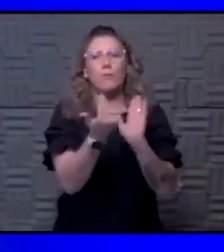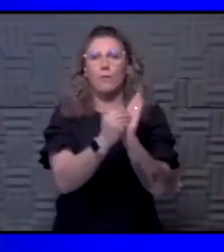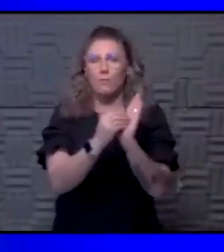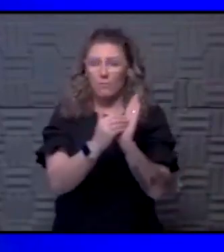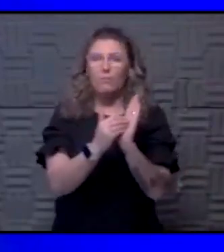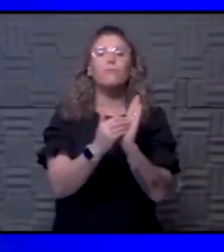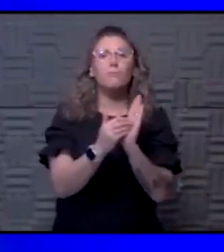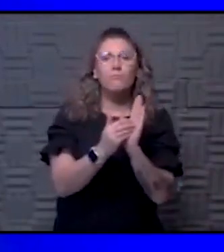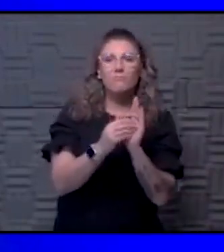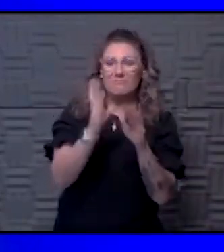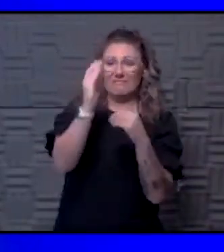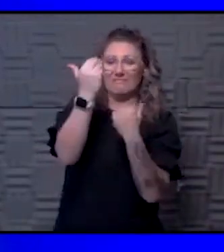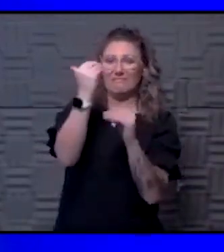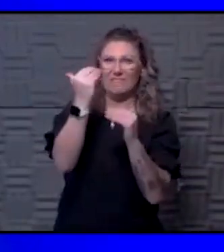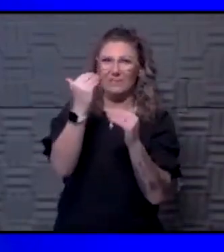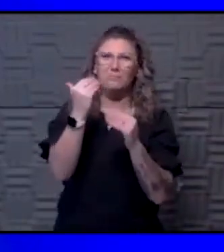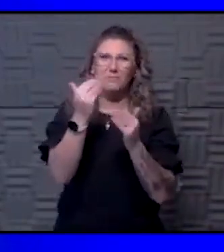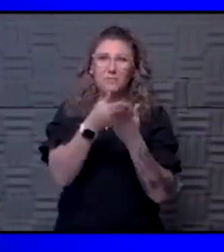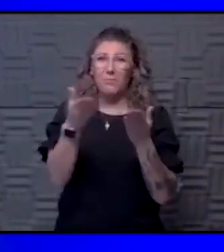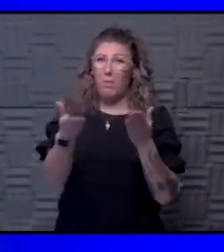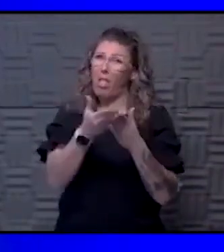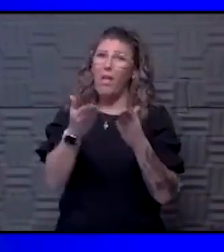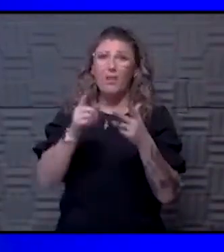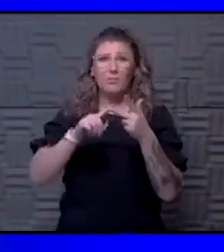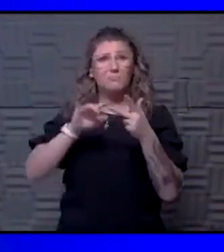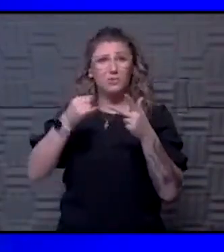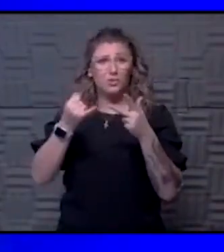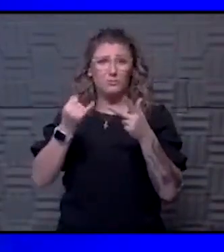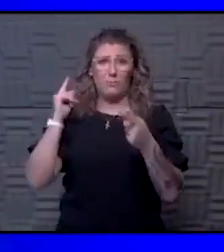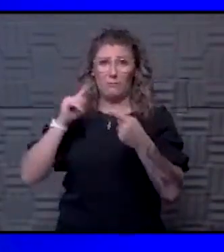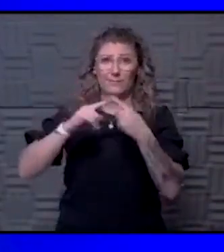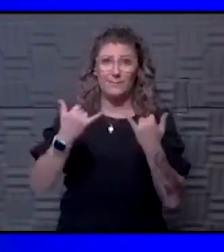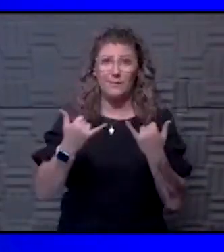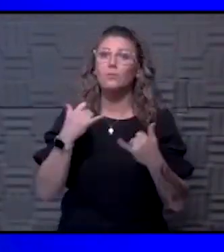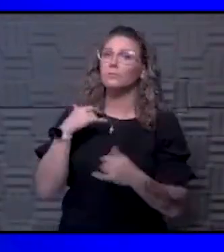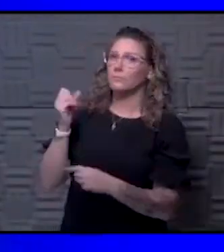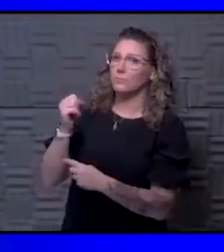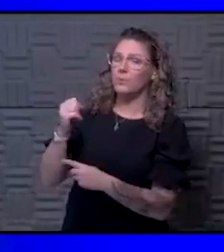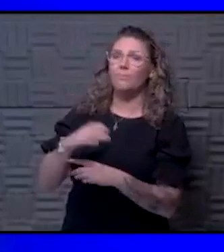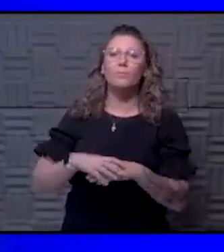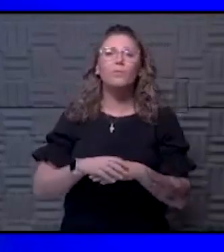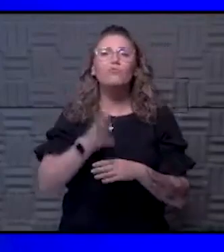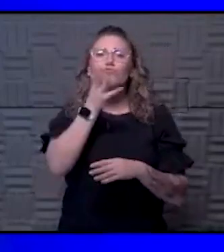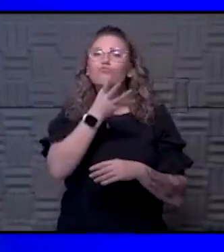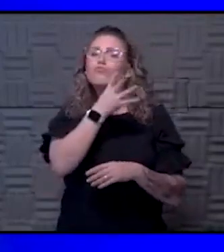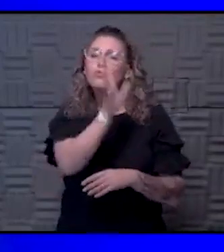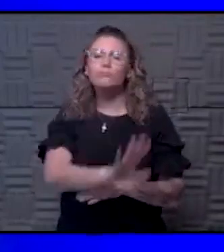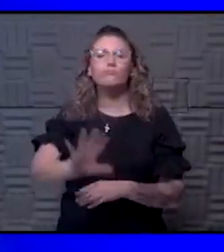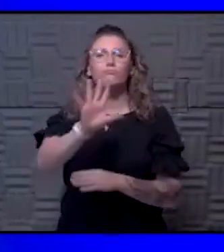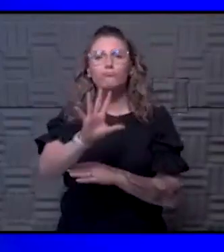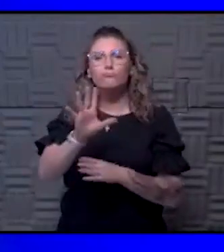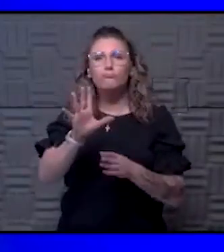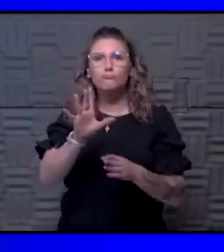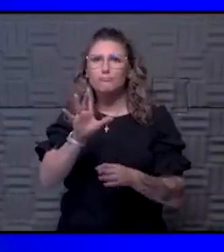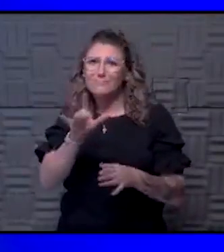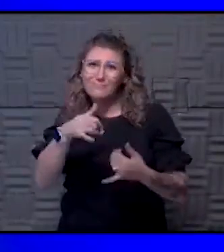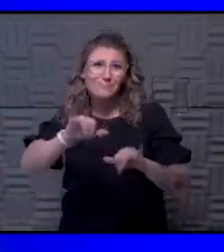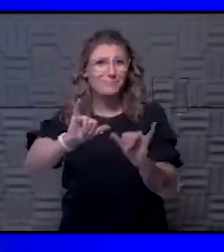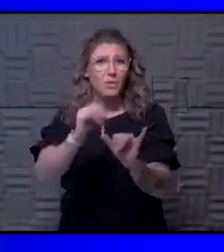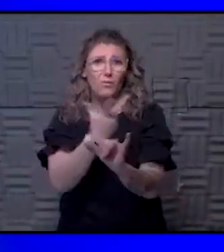had a pretty limited supply of Johnson & Johnson up to this point anyway. Yeah. So rural areas should still have vaccine